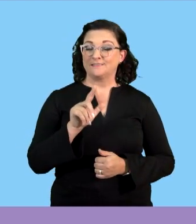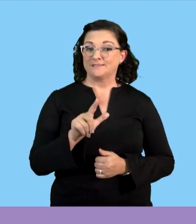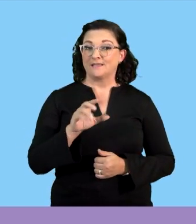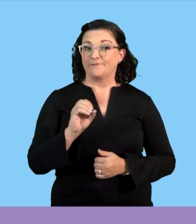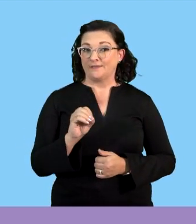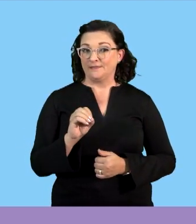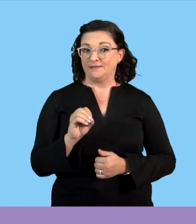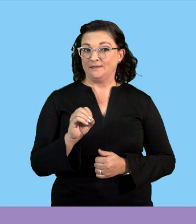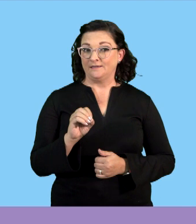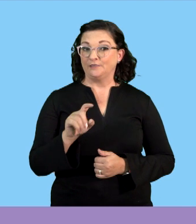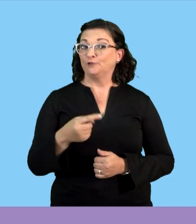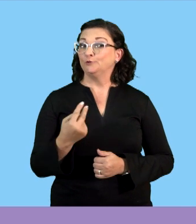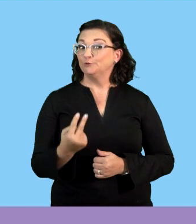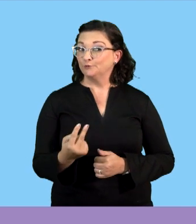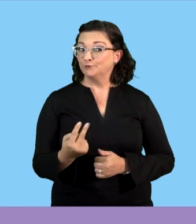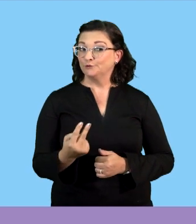be